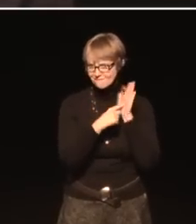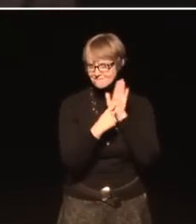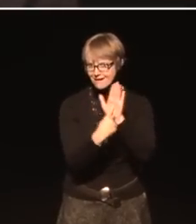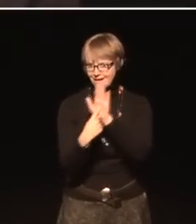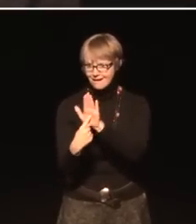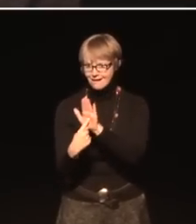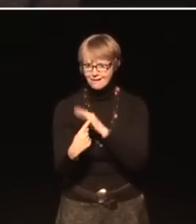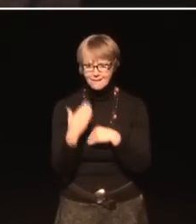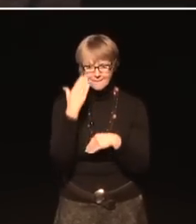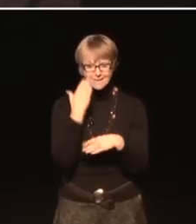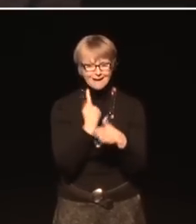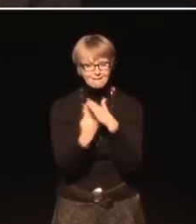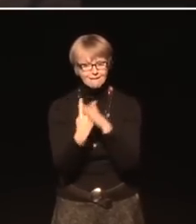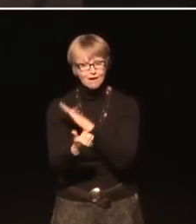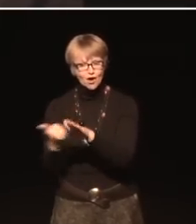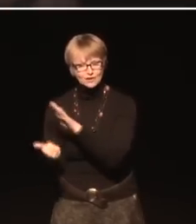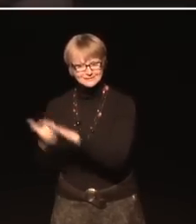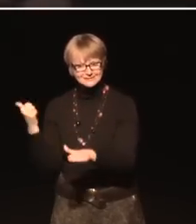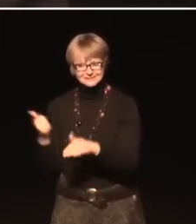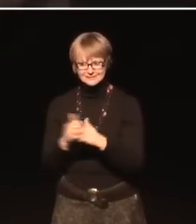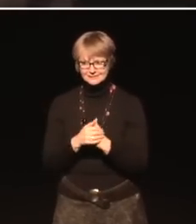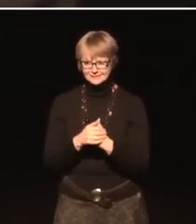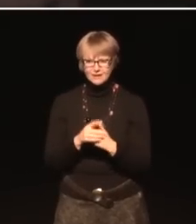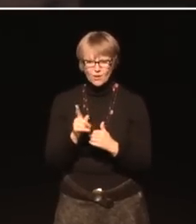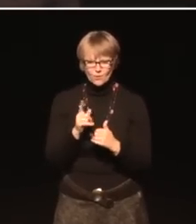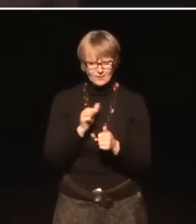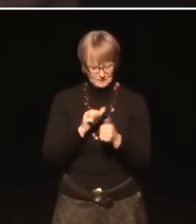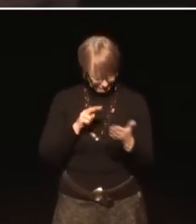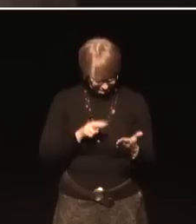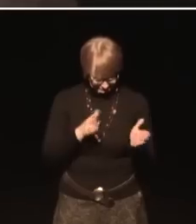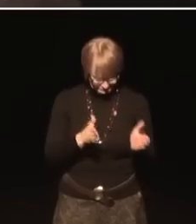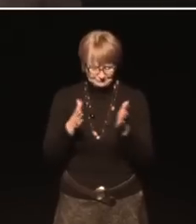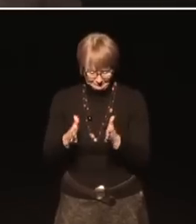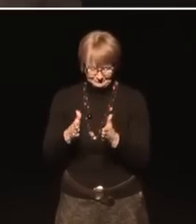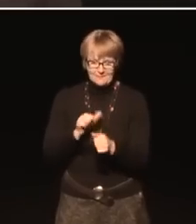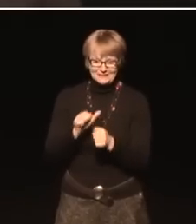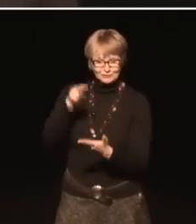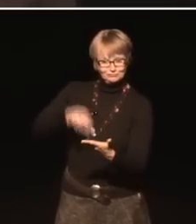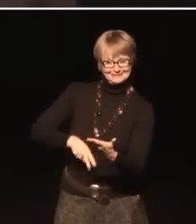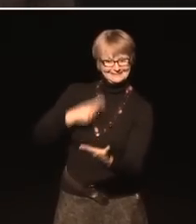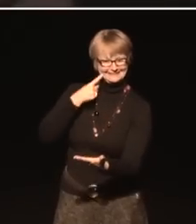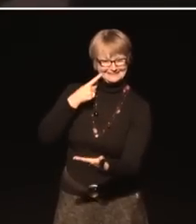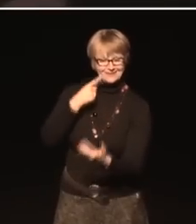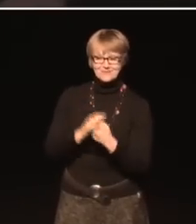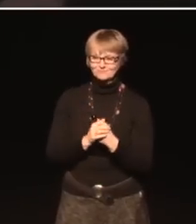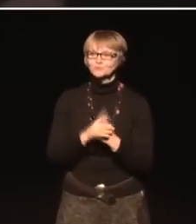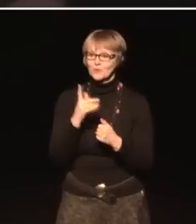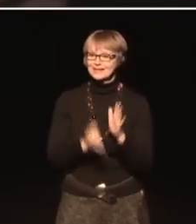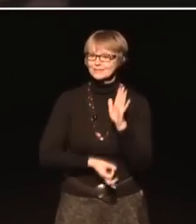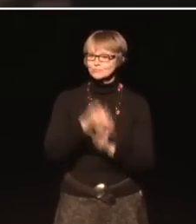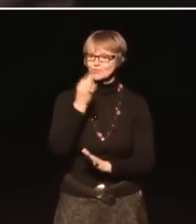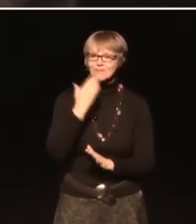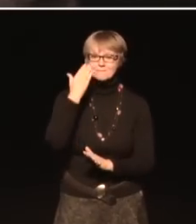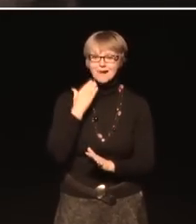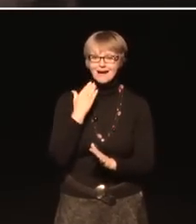this is easier to read outside of the thing. Great. Much better. Raising the profile of black artists, especially the